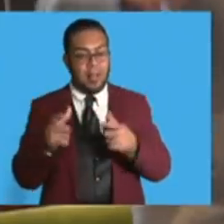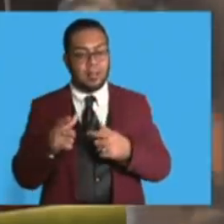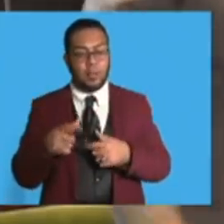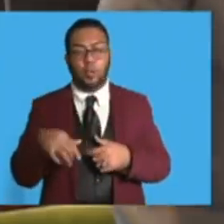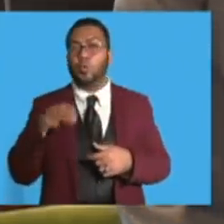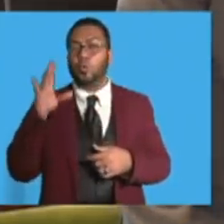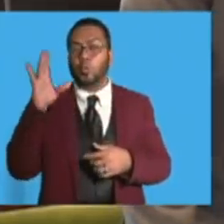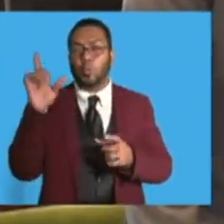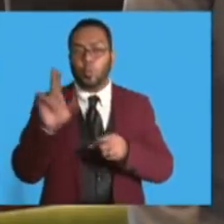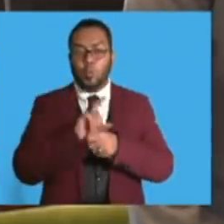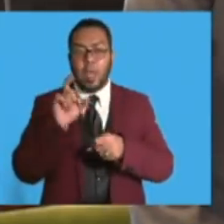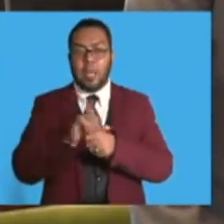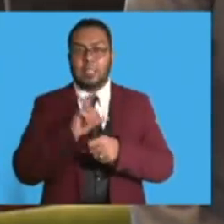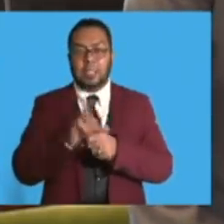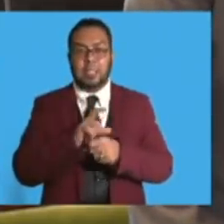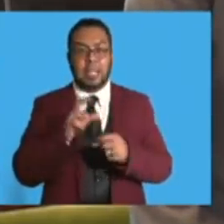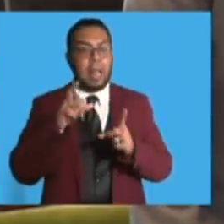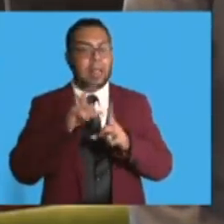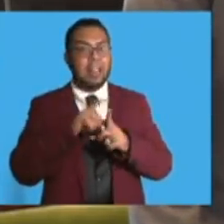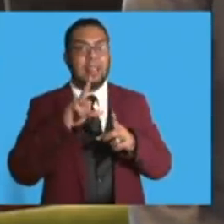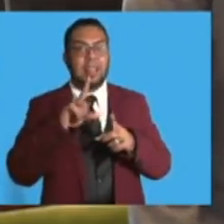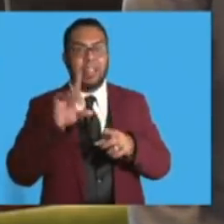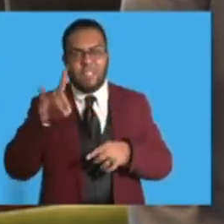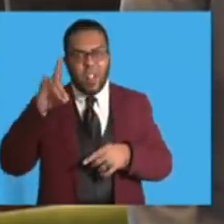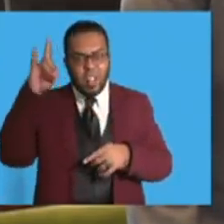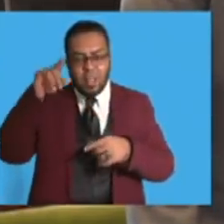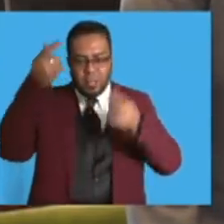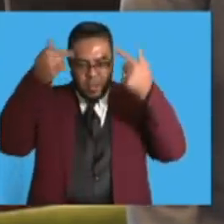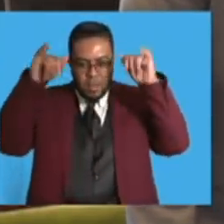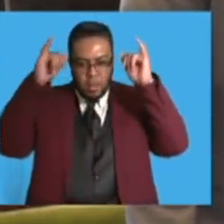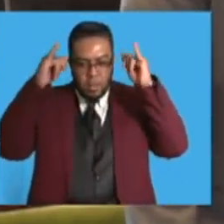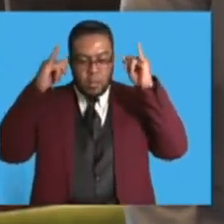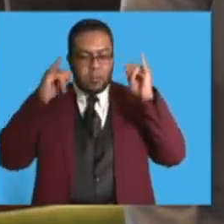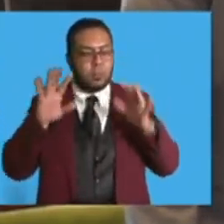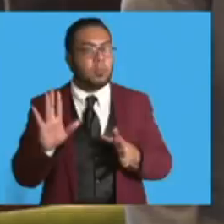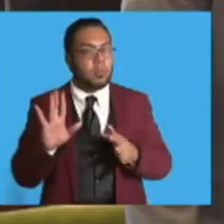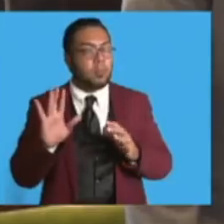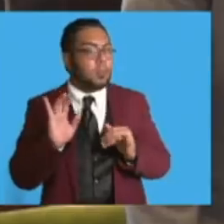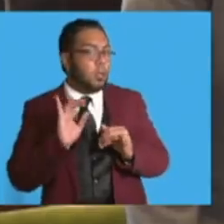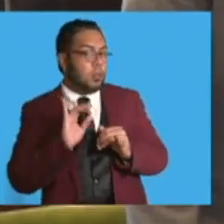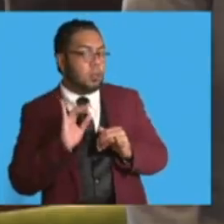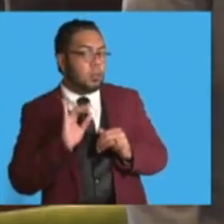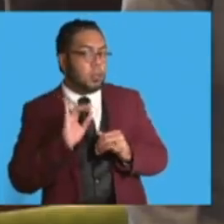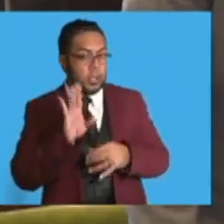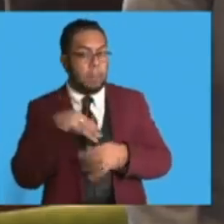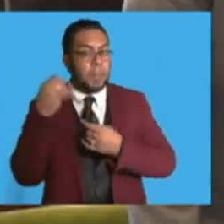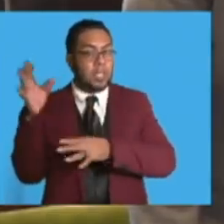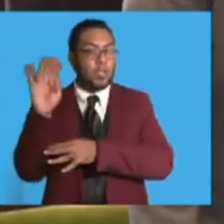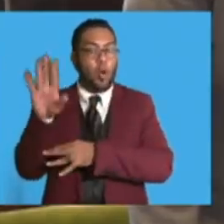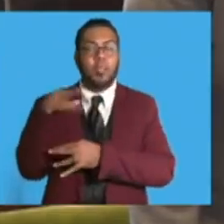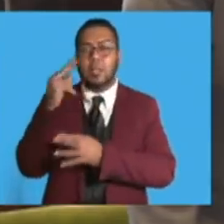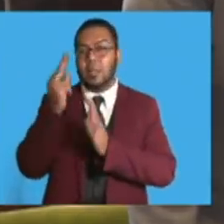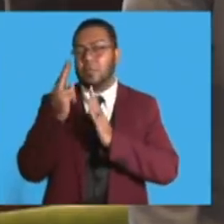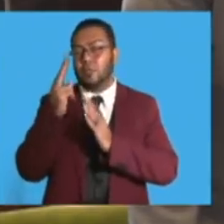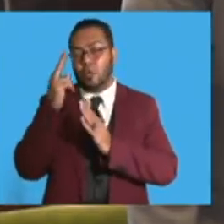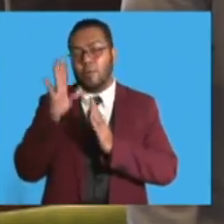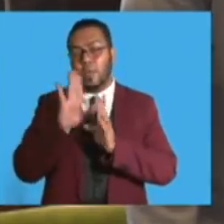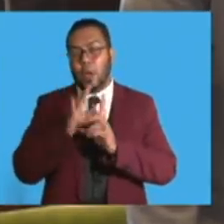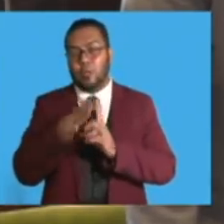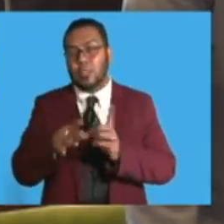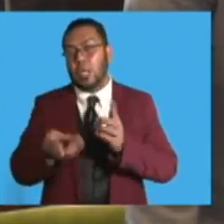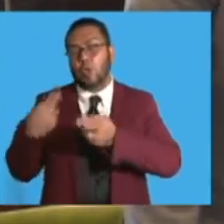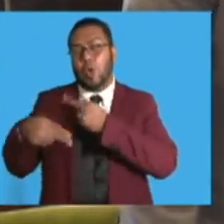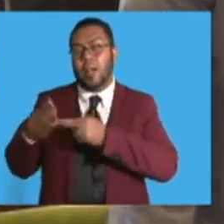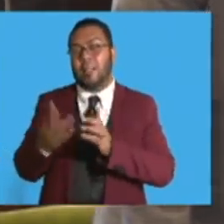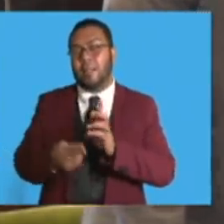devil. What particular group will be singled out and selected as the devil depends on the nature of a country's historical development and